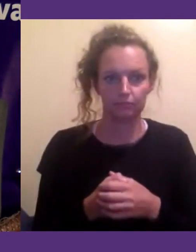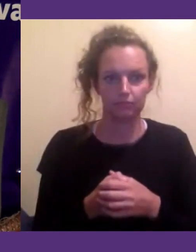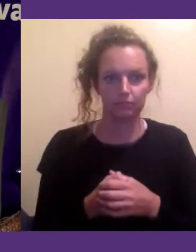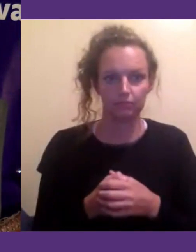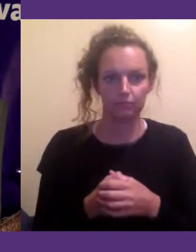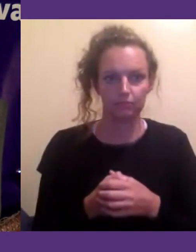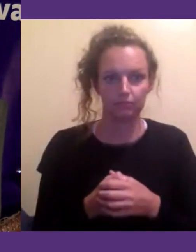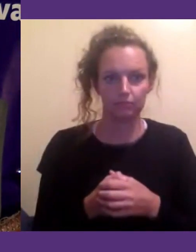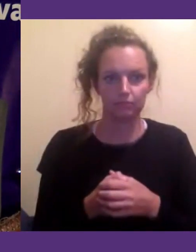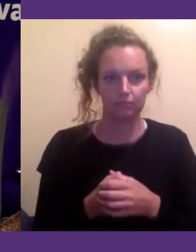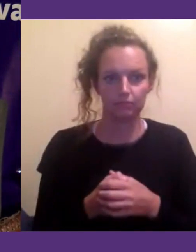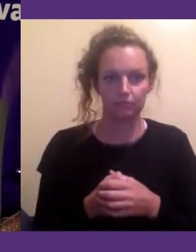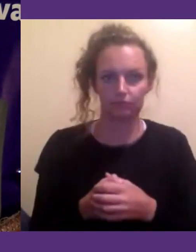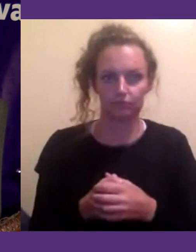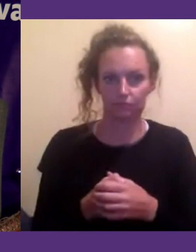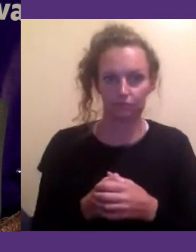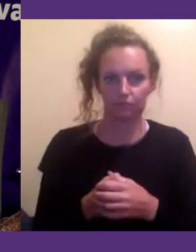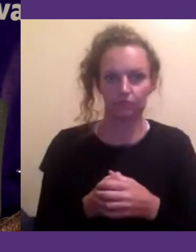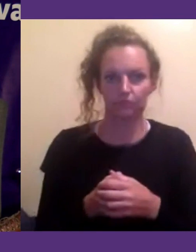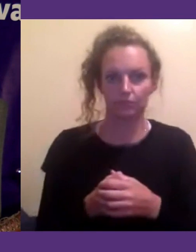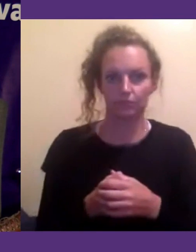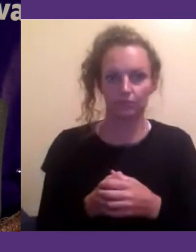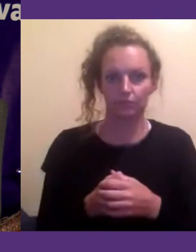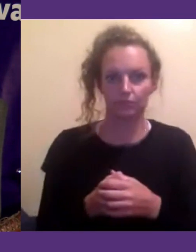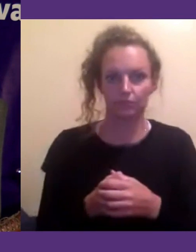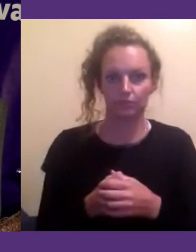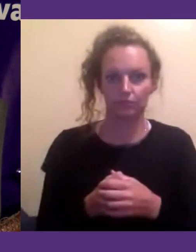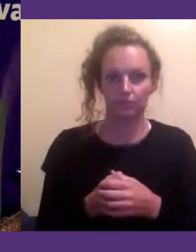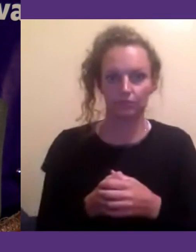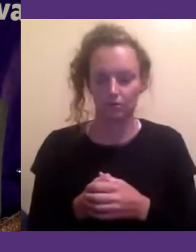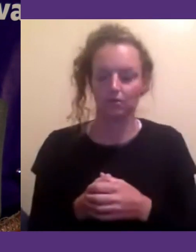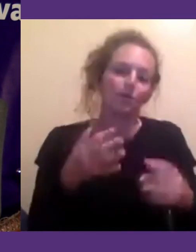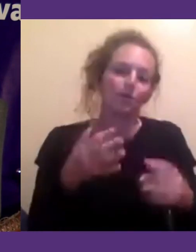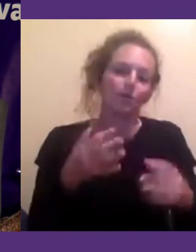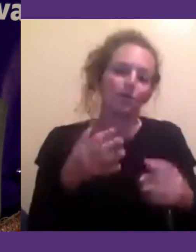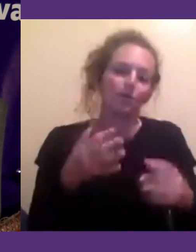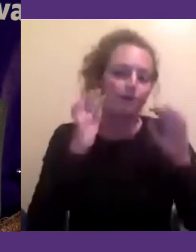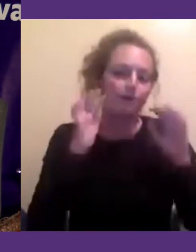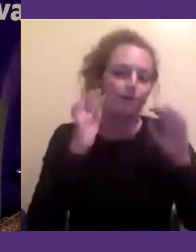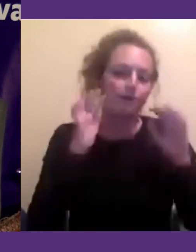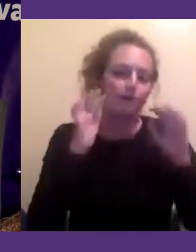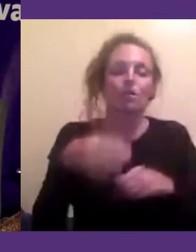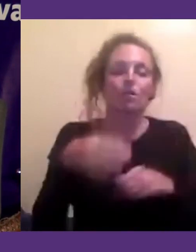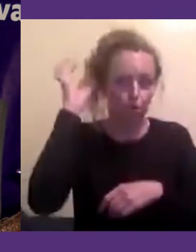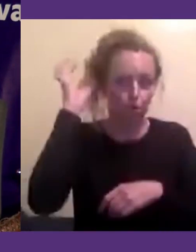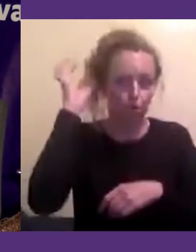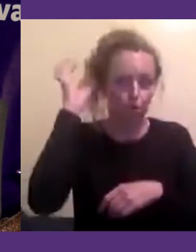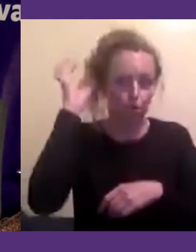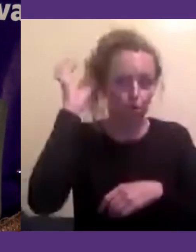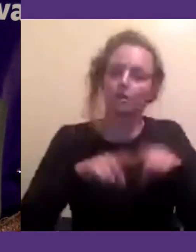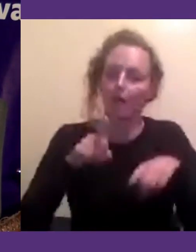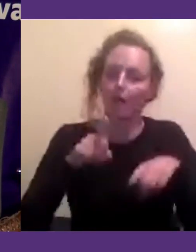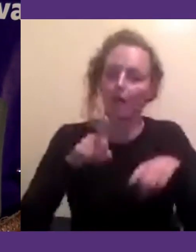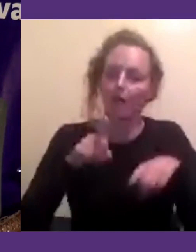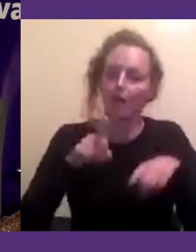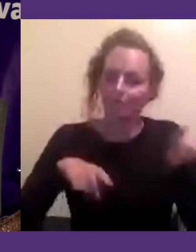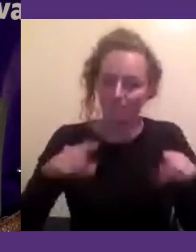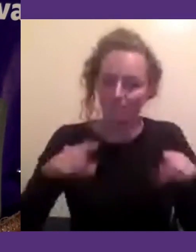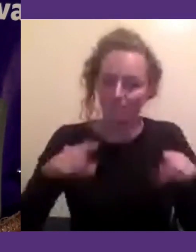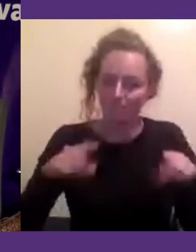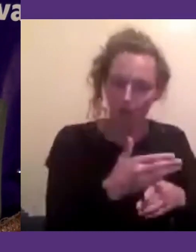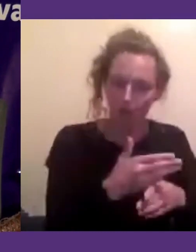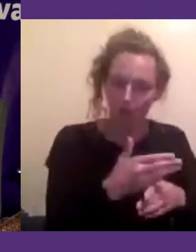probably haven't done that much at Times Radio. Me working at Times Radio and being able to create these different formats, I feel like that's me